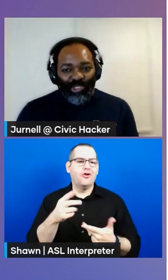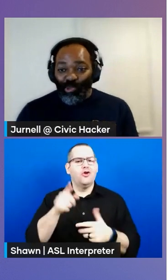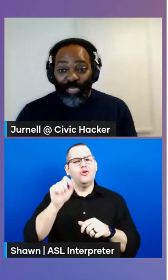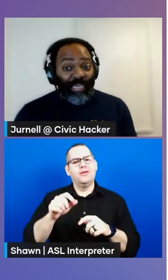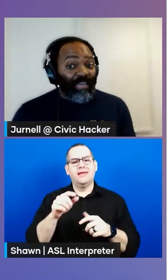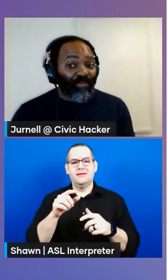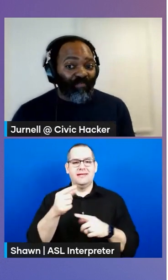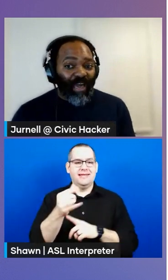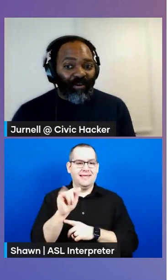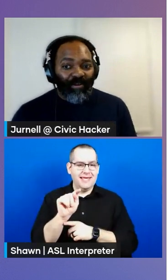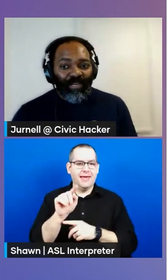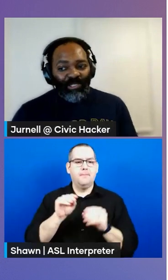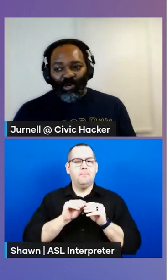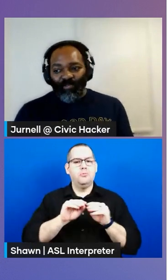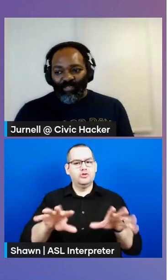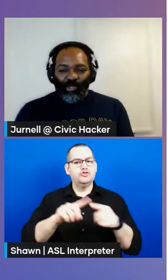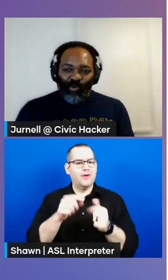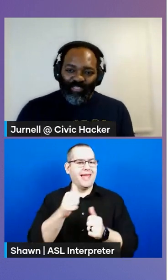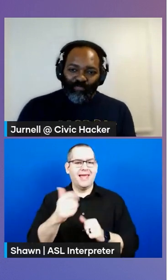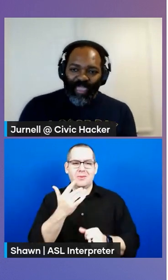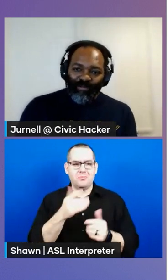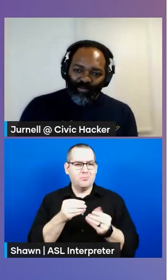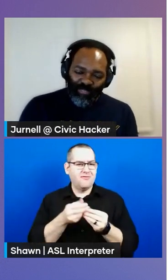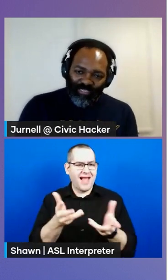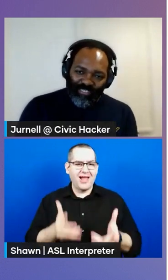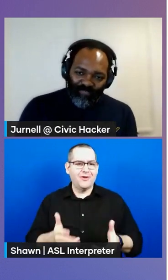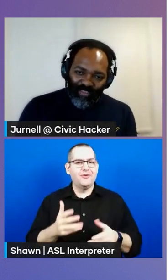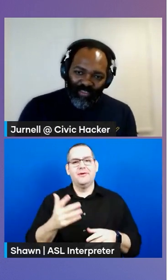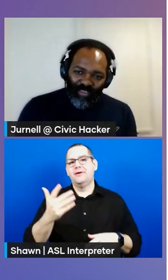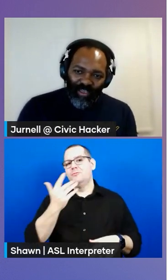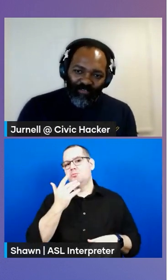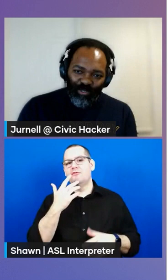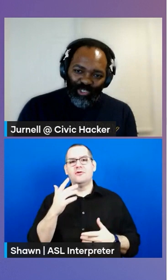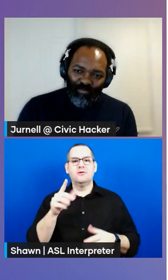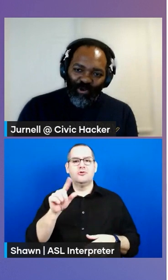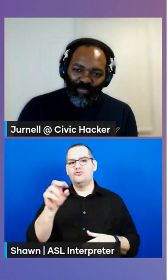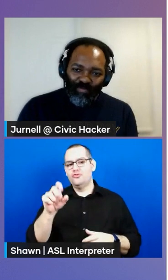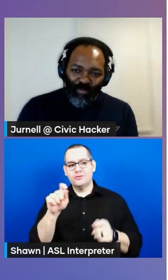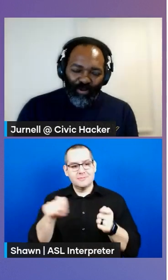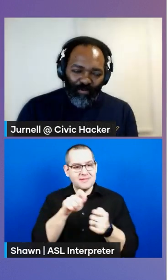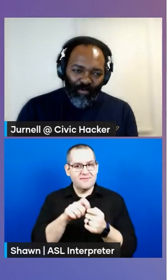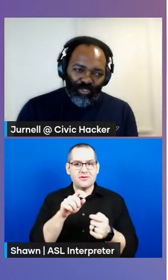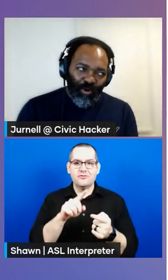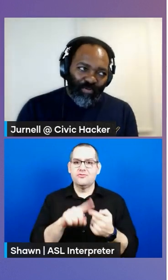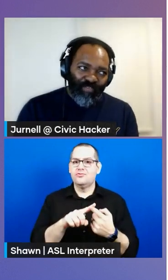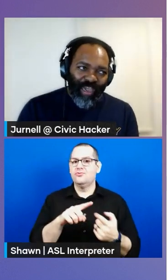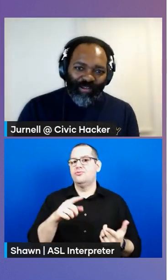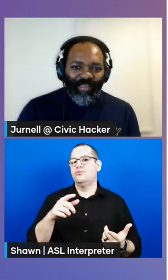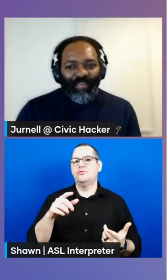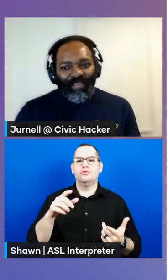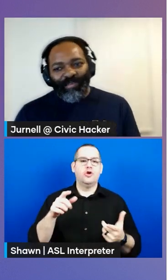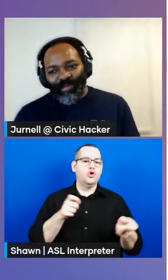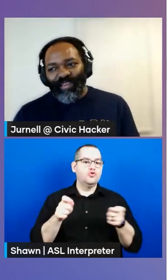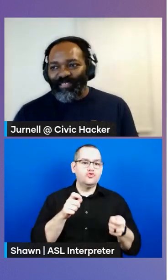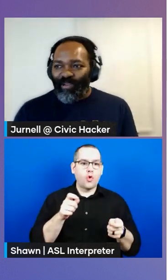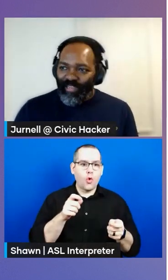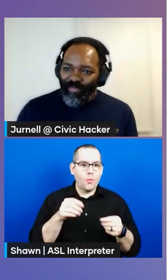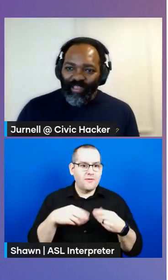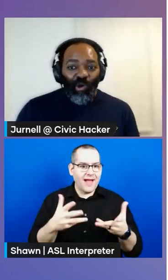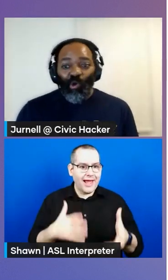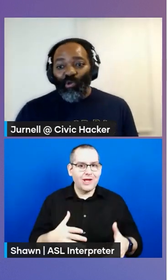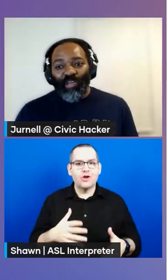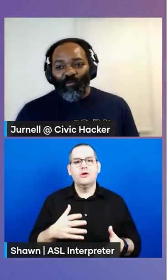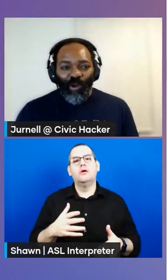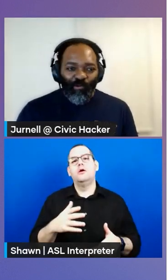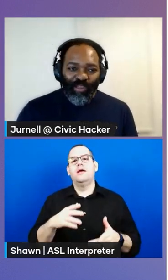get pushed to any provider. So if the tool is bound to a specific version control provider, then clearly that's going to